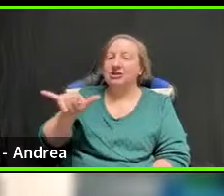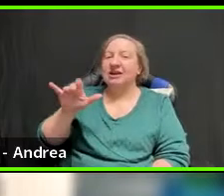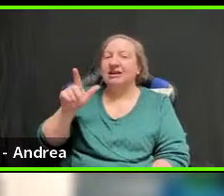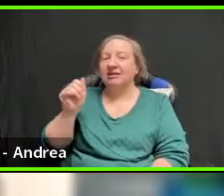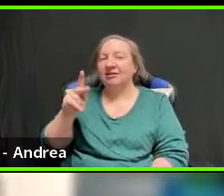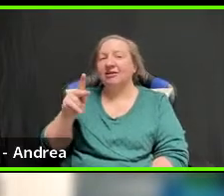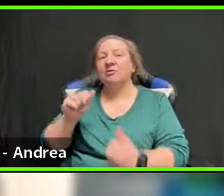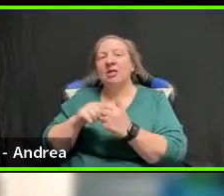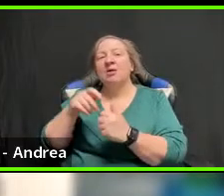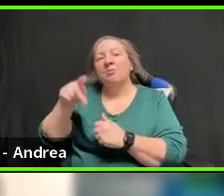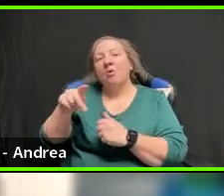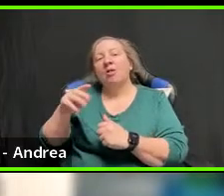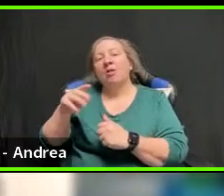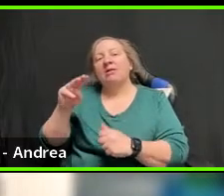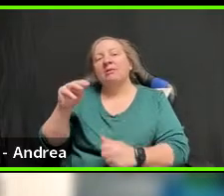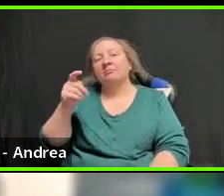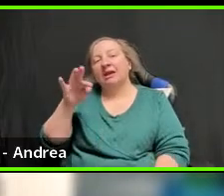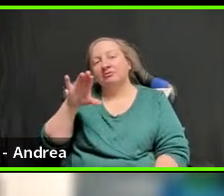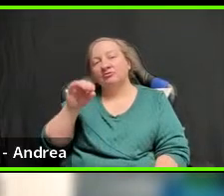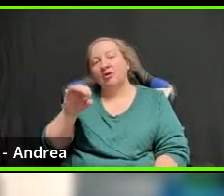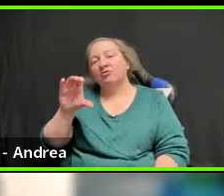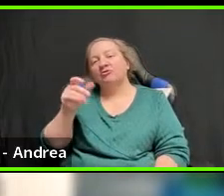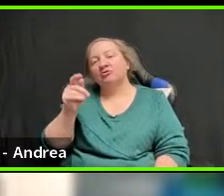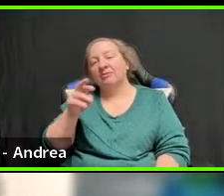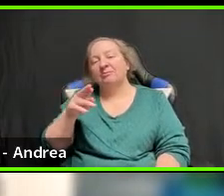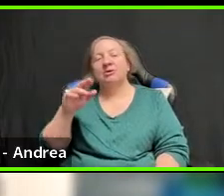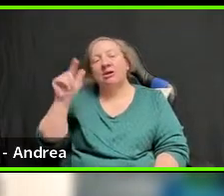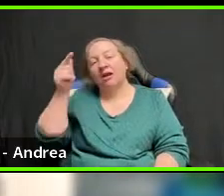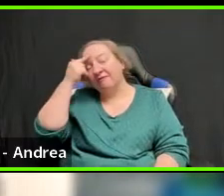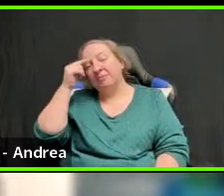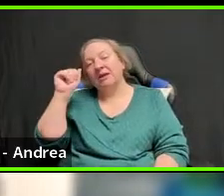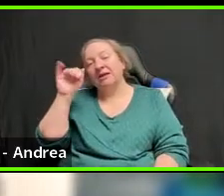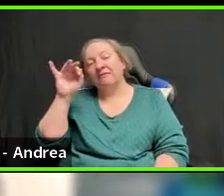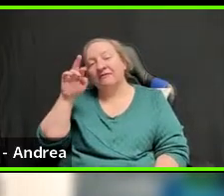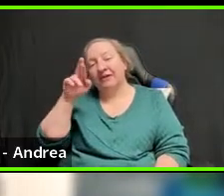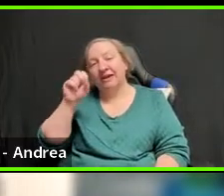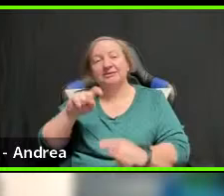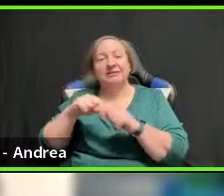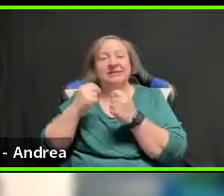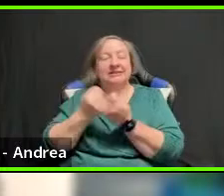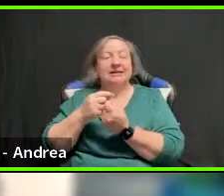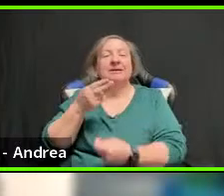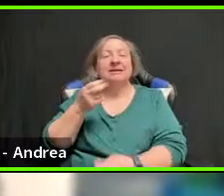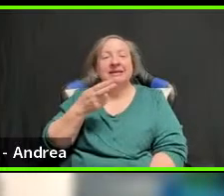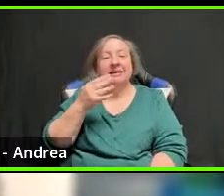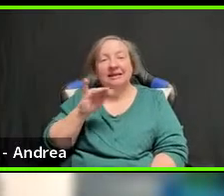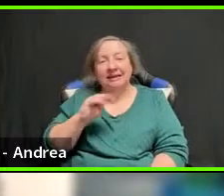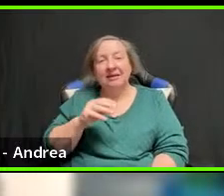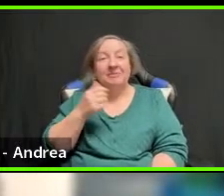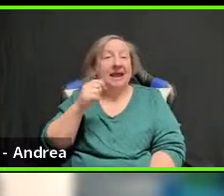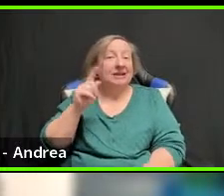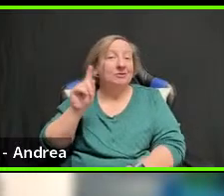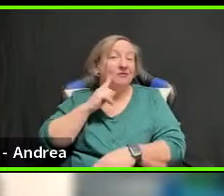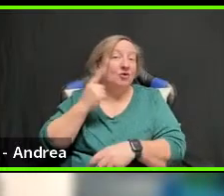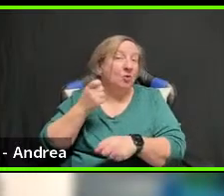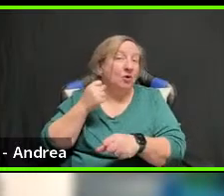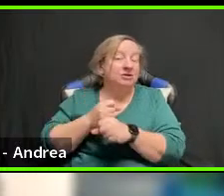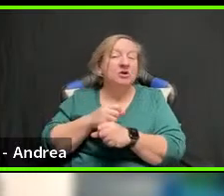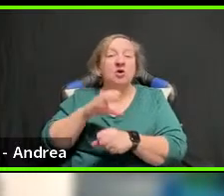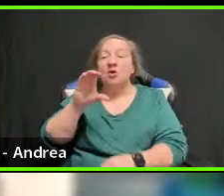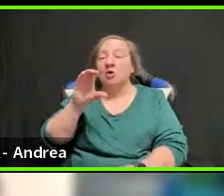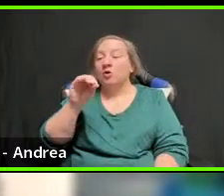Metro Chamber. I'm part of the government affairs team. He, him pronouns, and anywhere for a year, Cooperstown, New